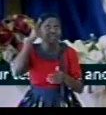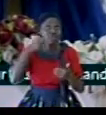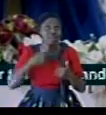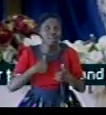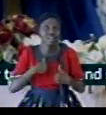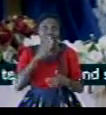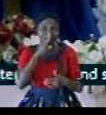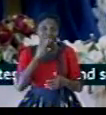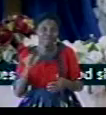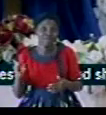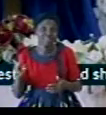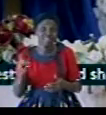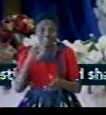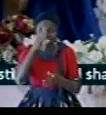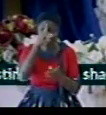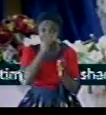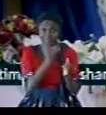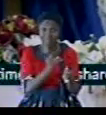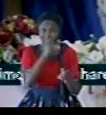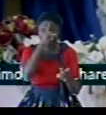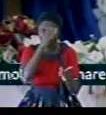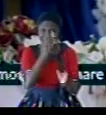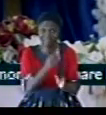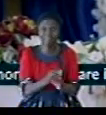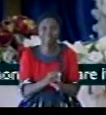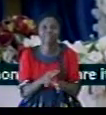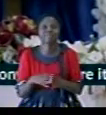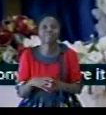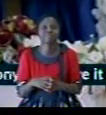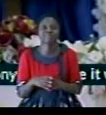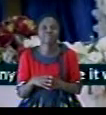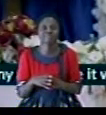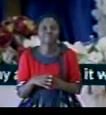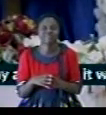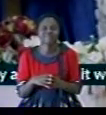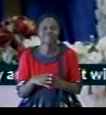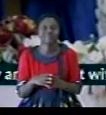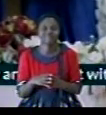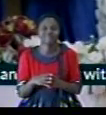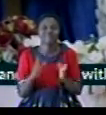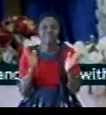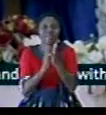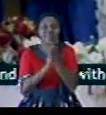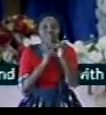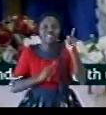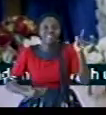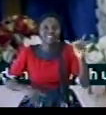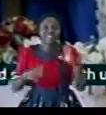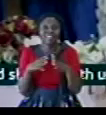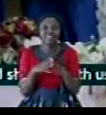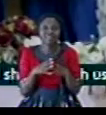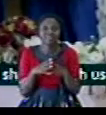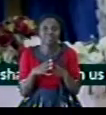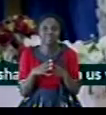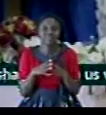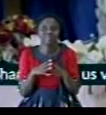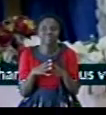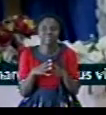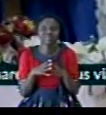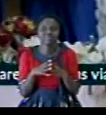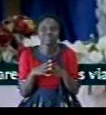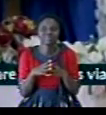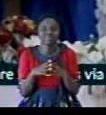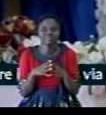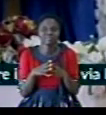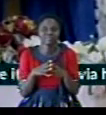faithful. Amen, sister. Amen. Give us a testimony, please. Praise because the Lord. The